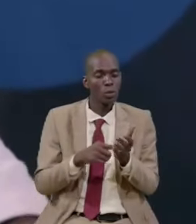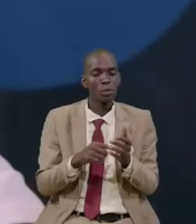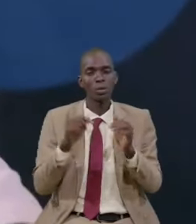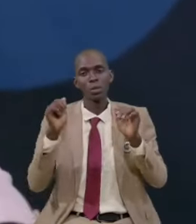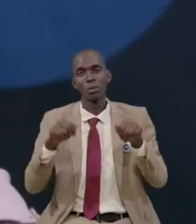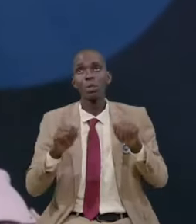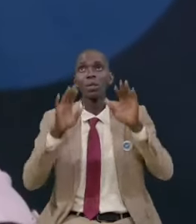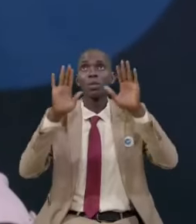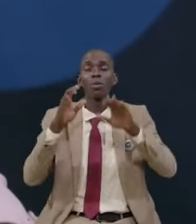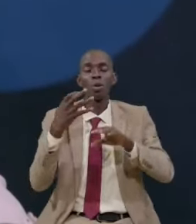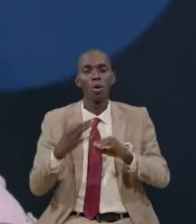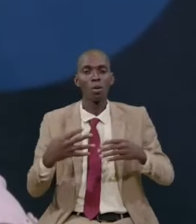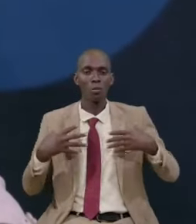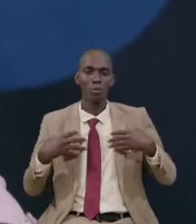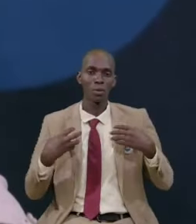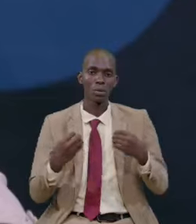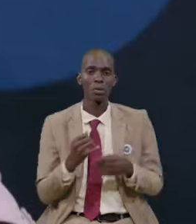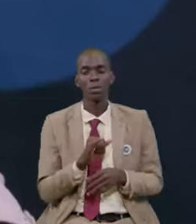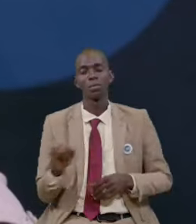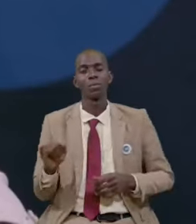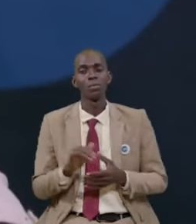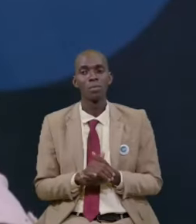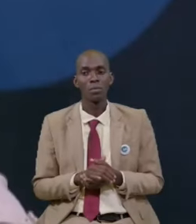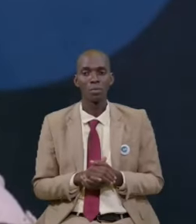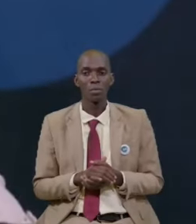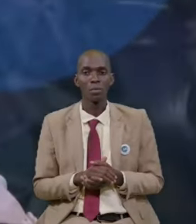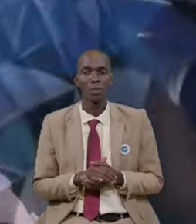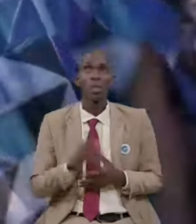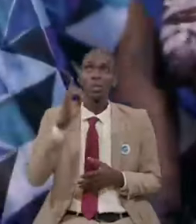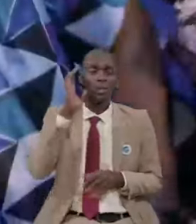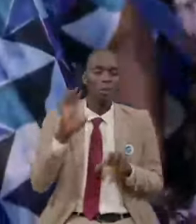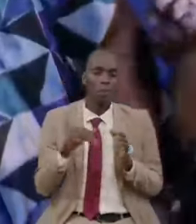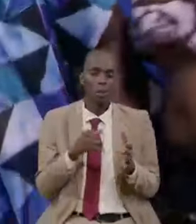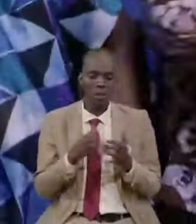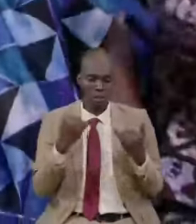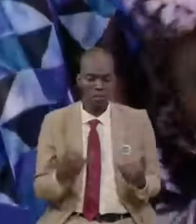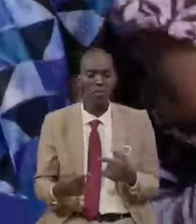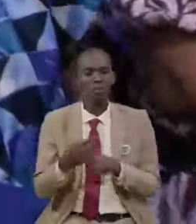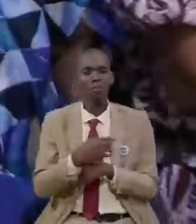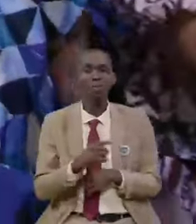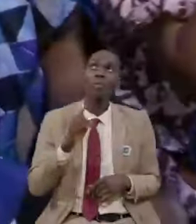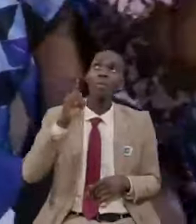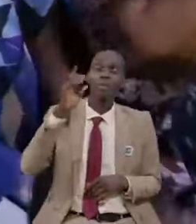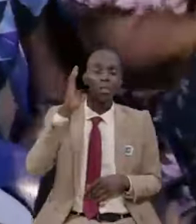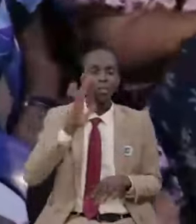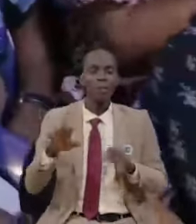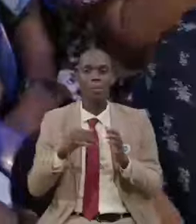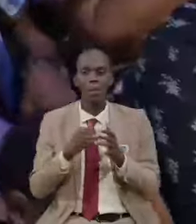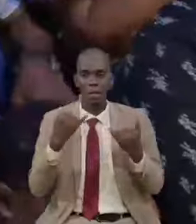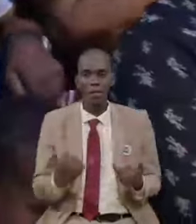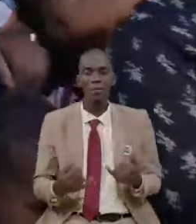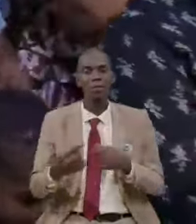miracle of healing. You will do it today. I said you will do it today.